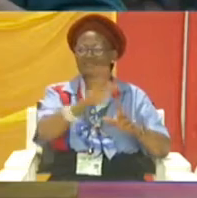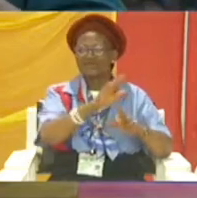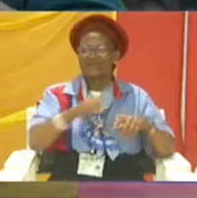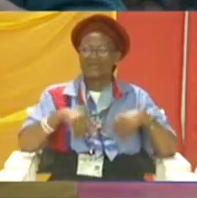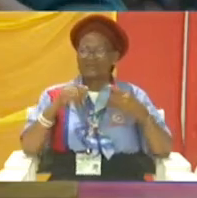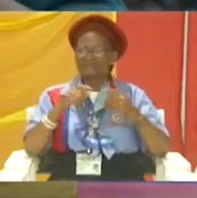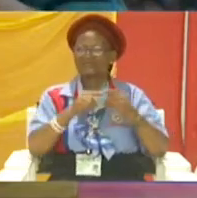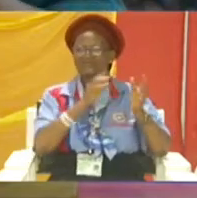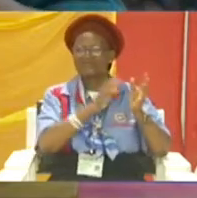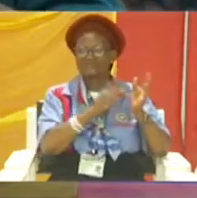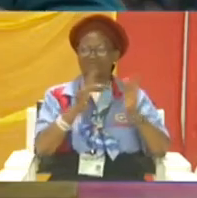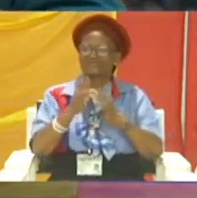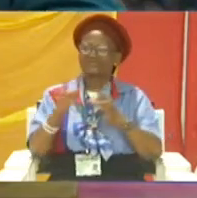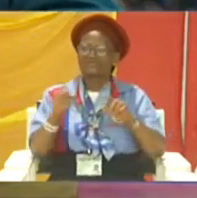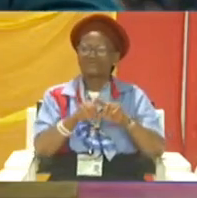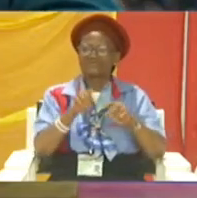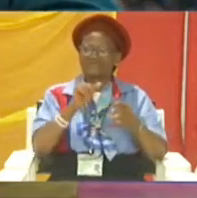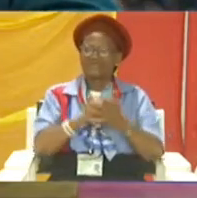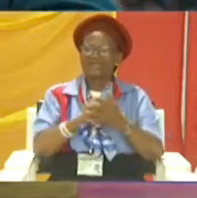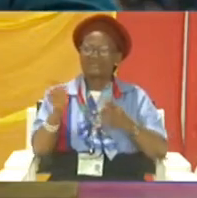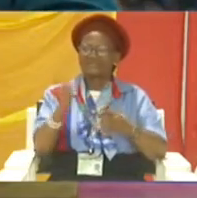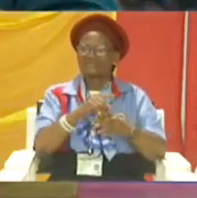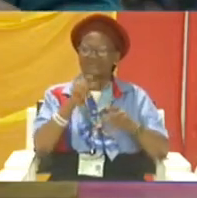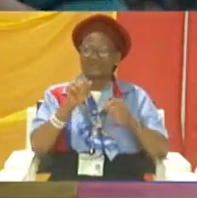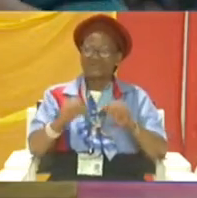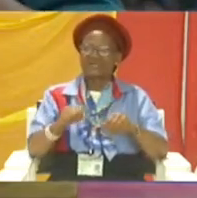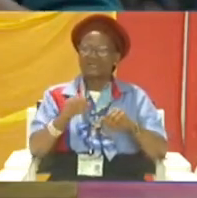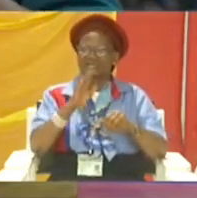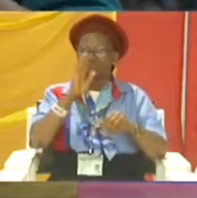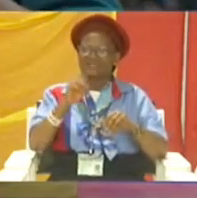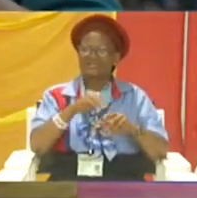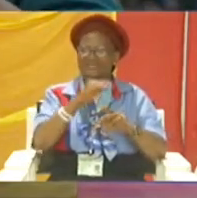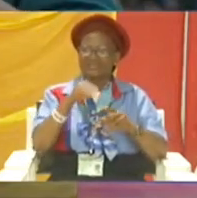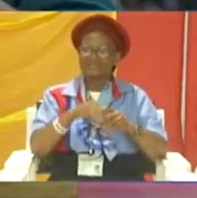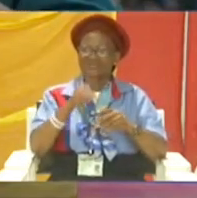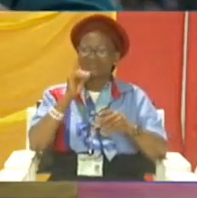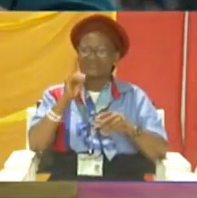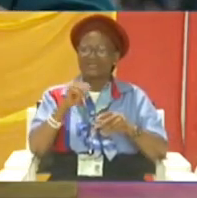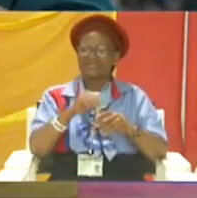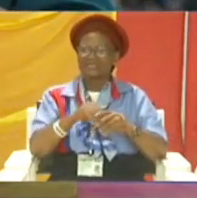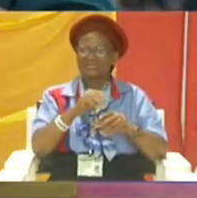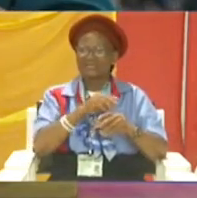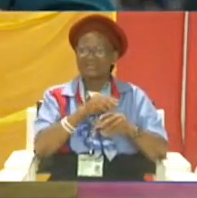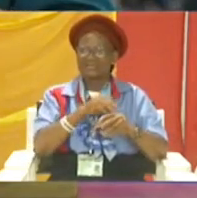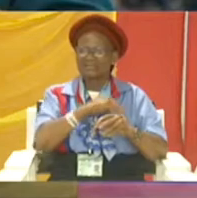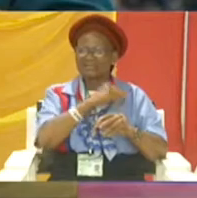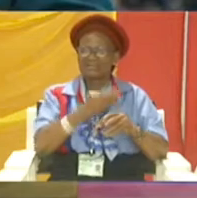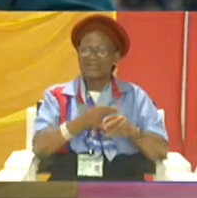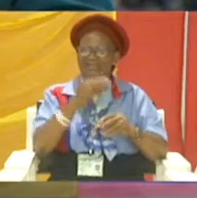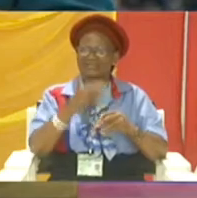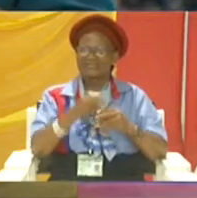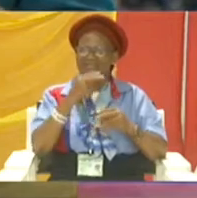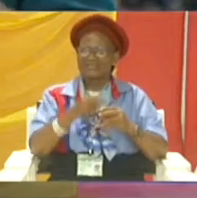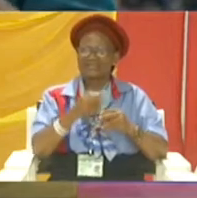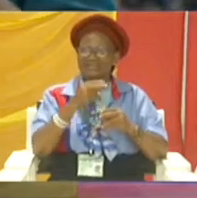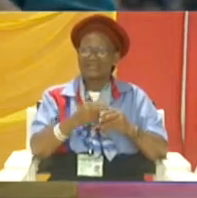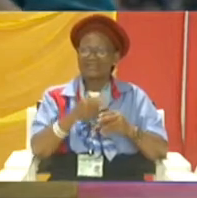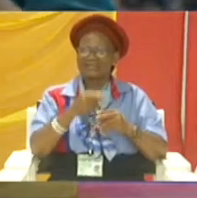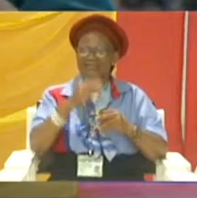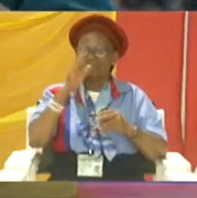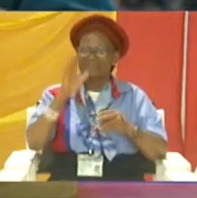so that you can be included in the mighty miracle that is about to follow.